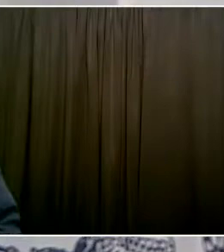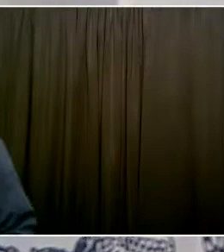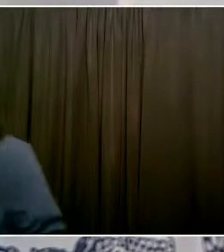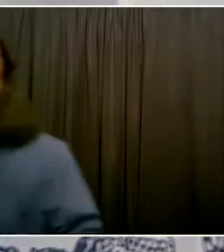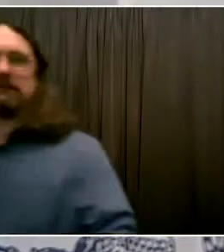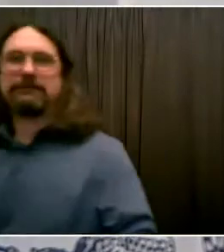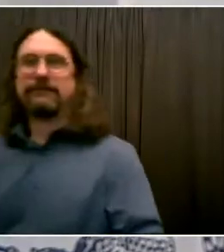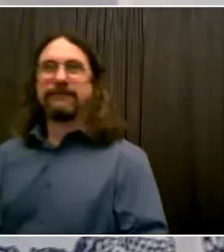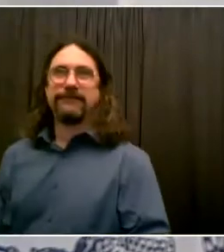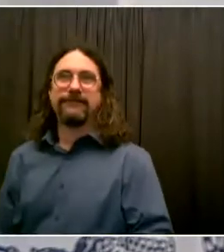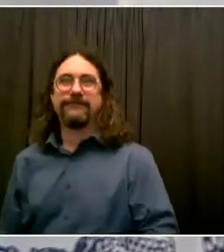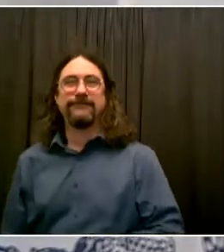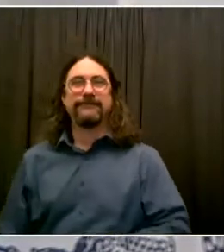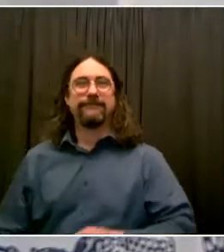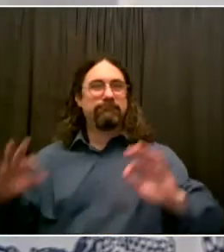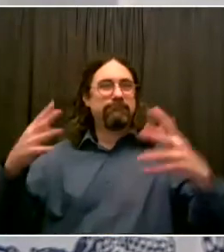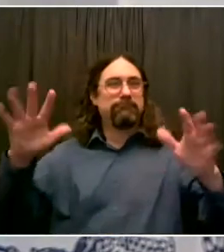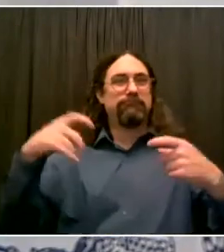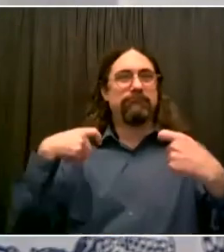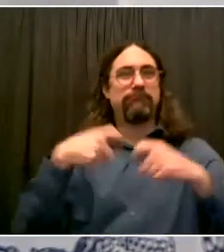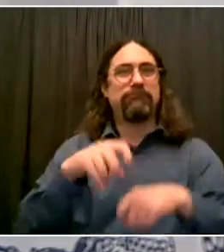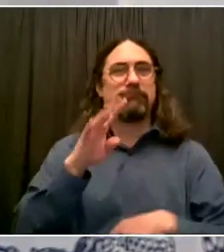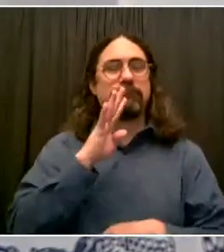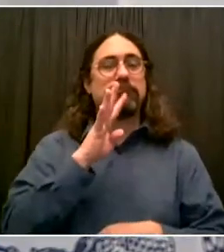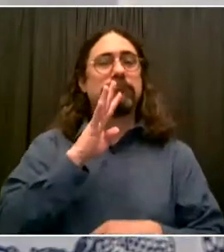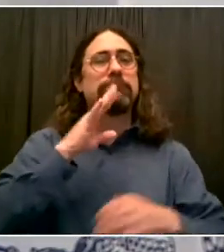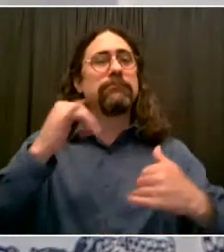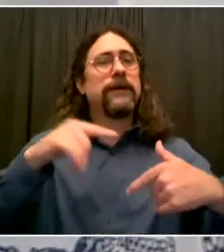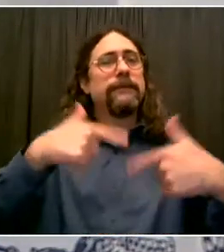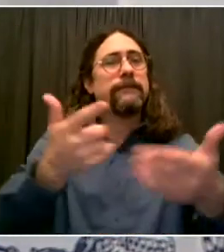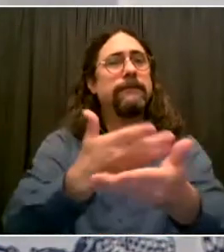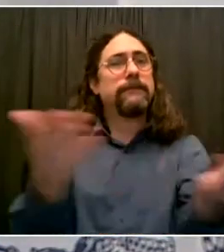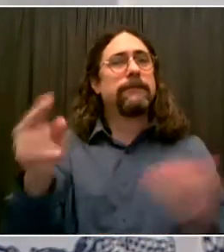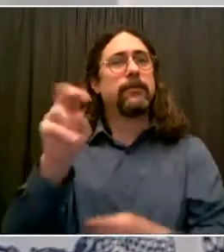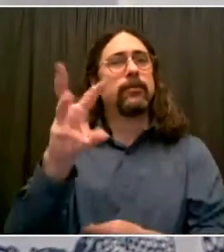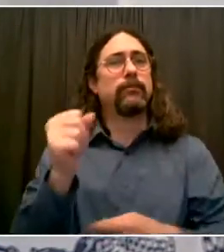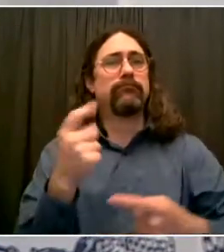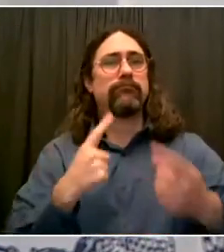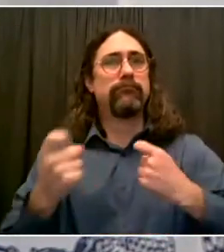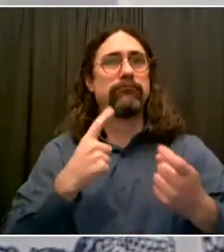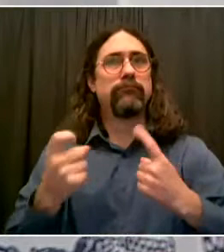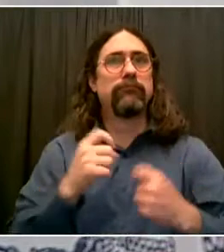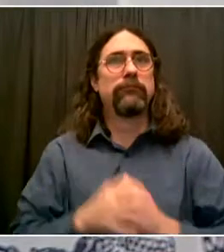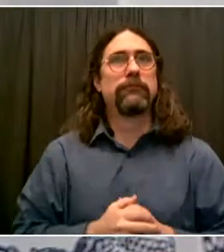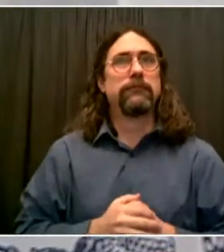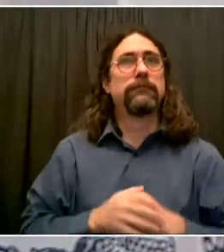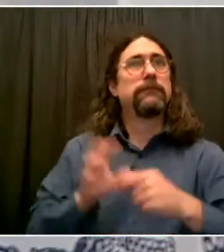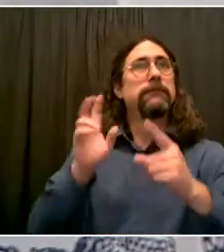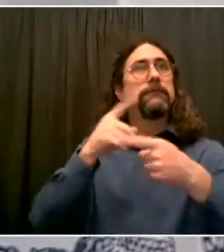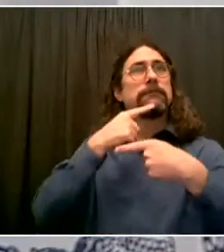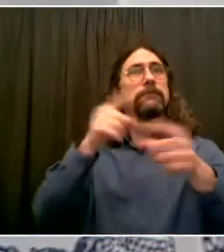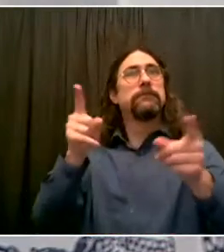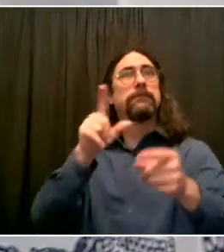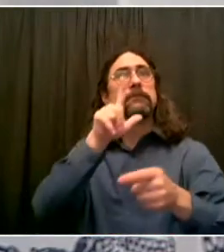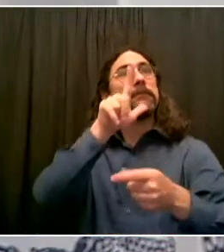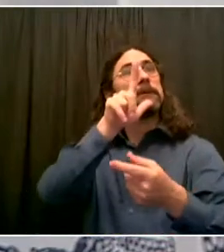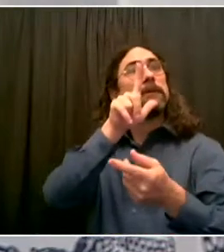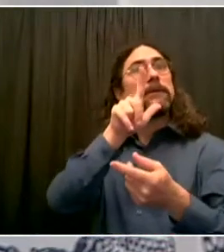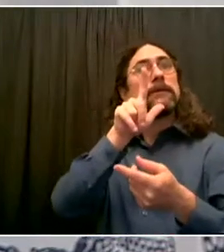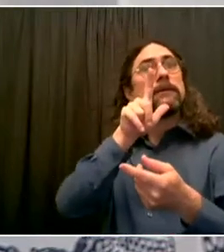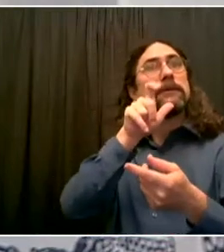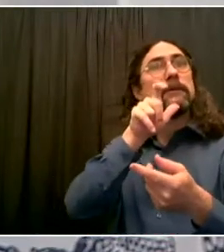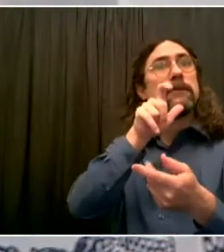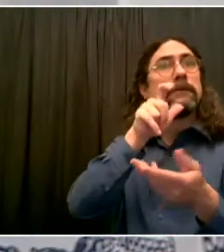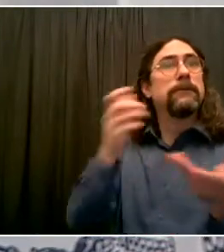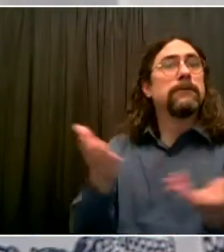media. And please let me know the name and outlet of each journalist. We'll now begin our Q&A. As a reminder, we're joined today by